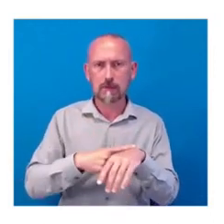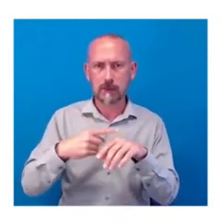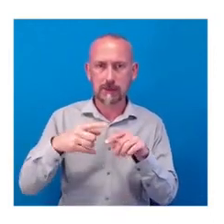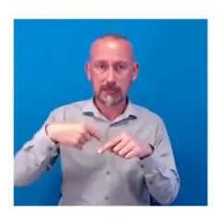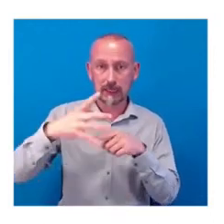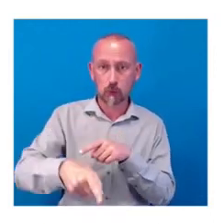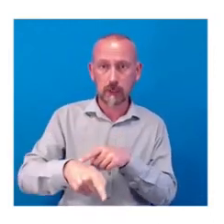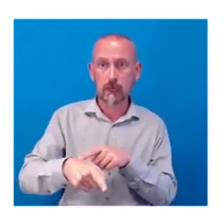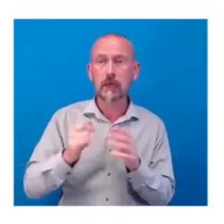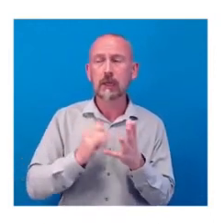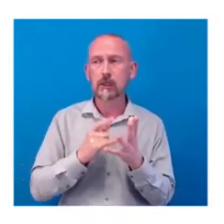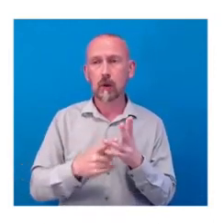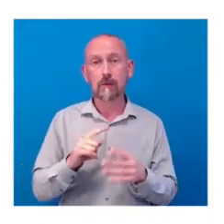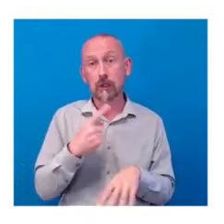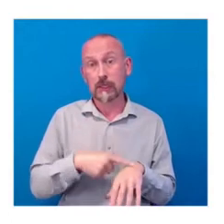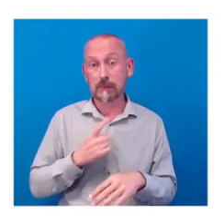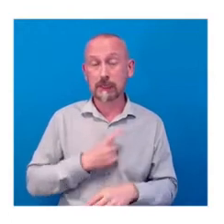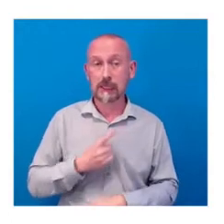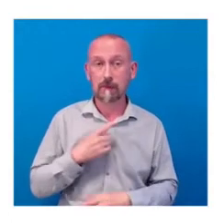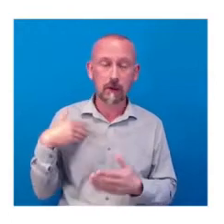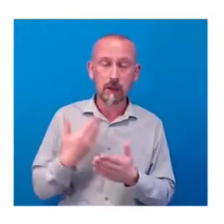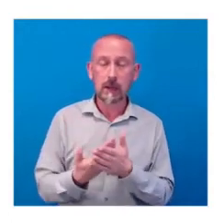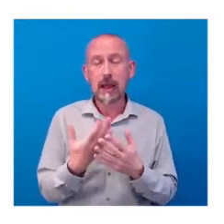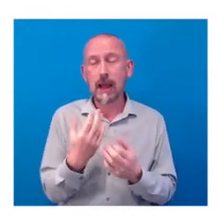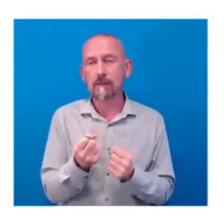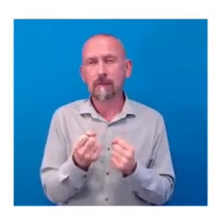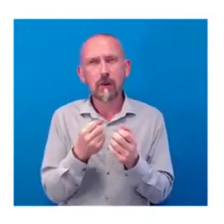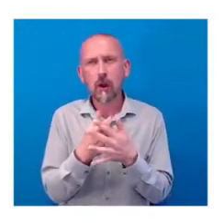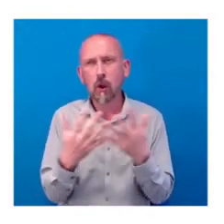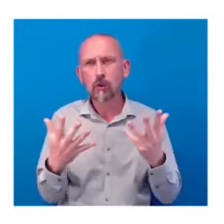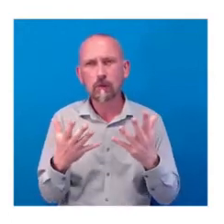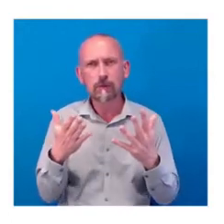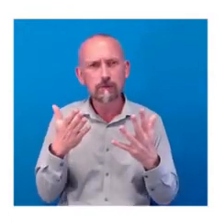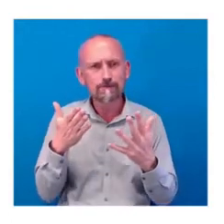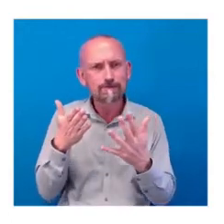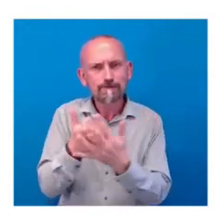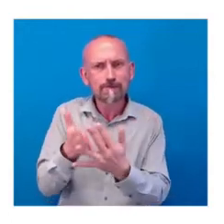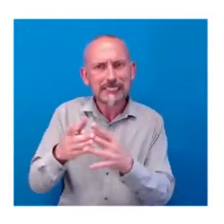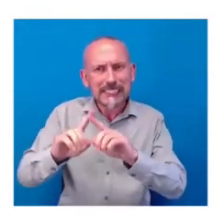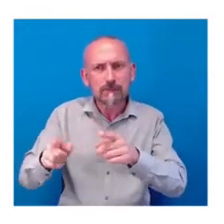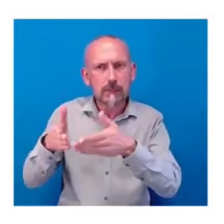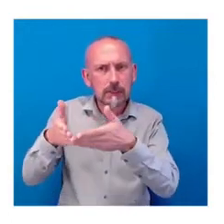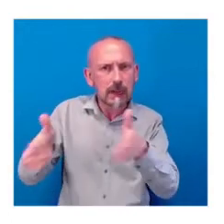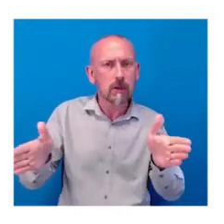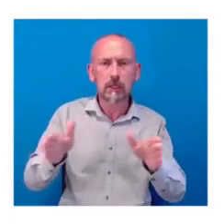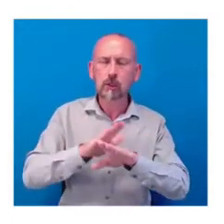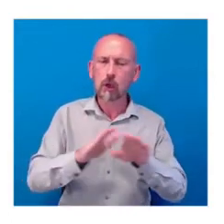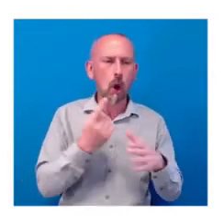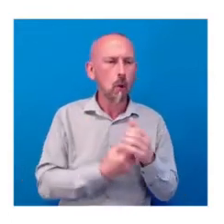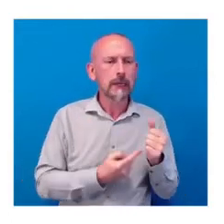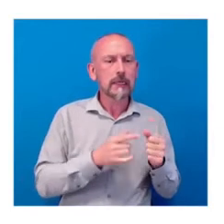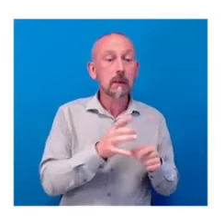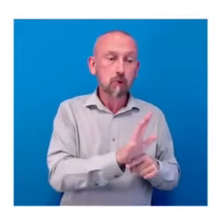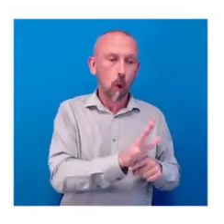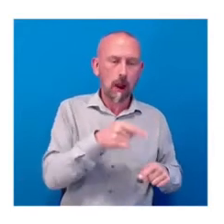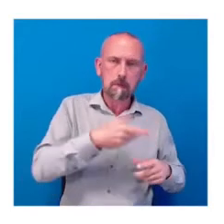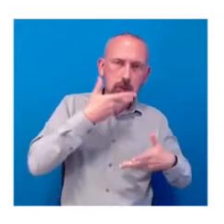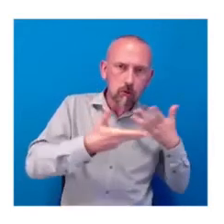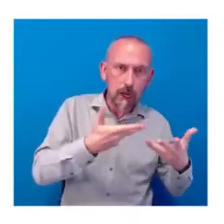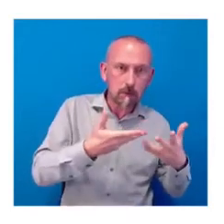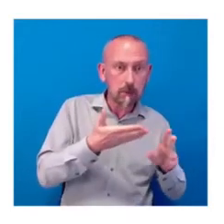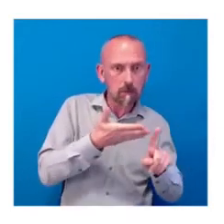we're starting to influence areas of the business beyond our sort of core remit of audio describing programs. So, you know,